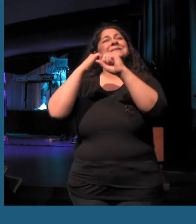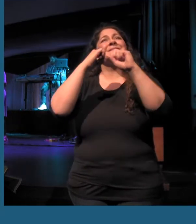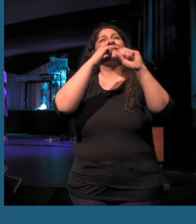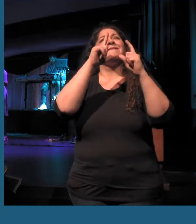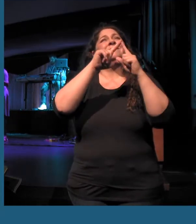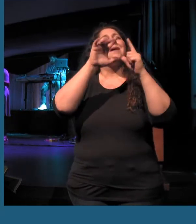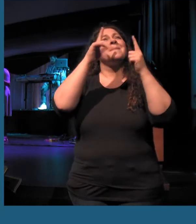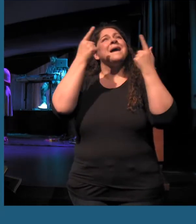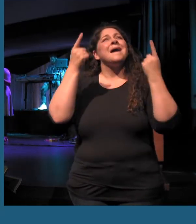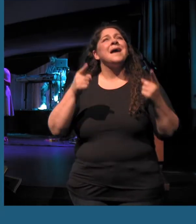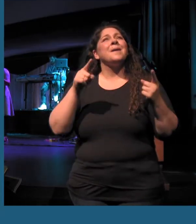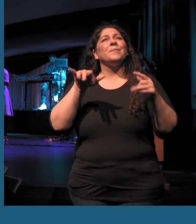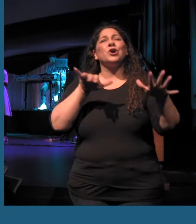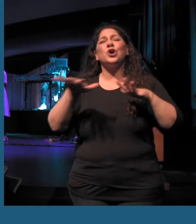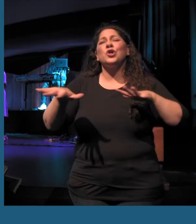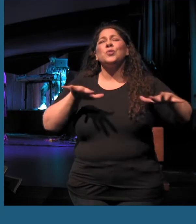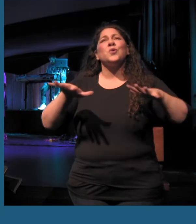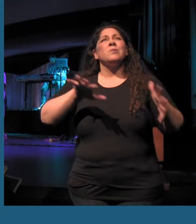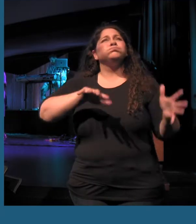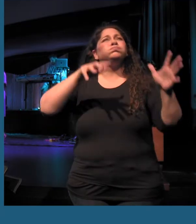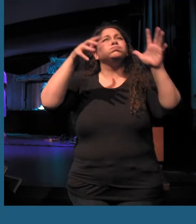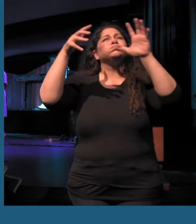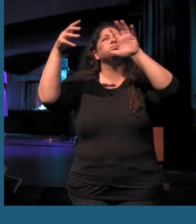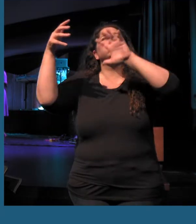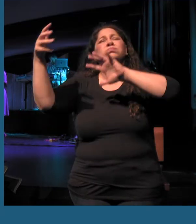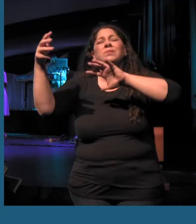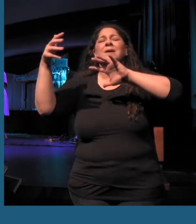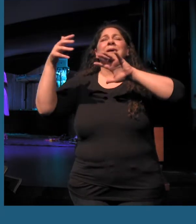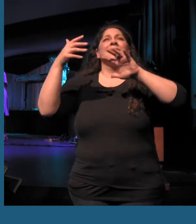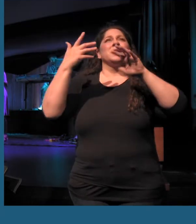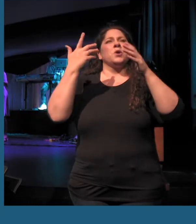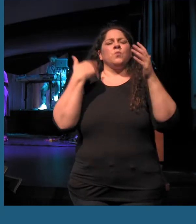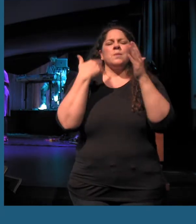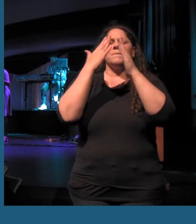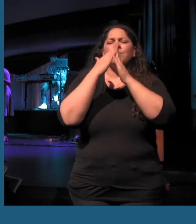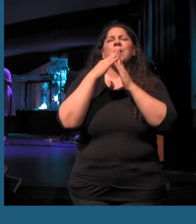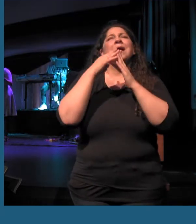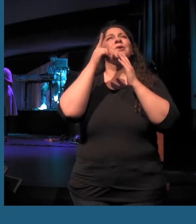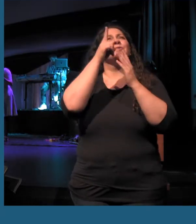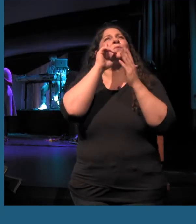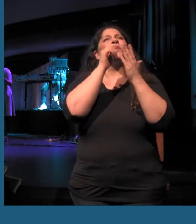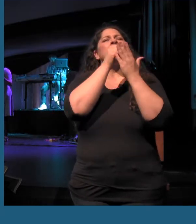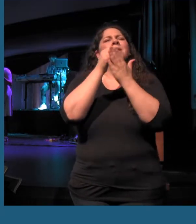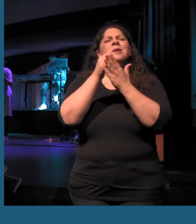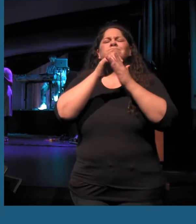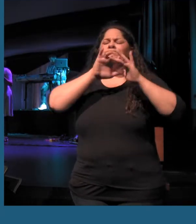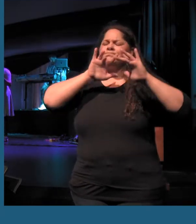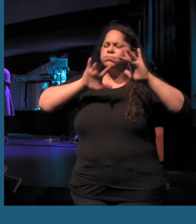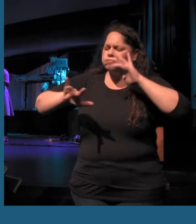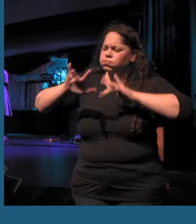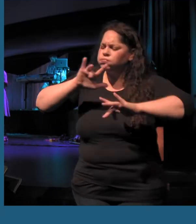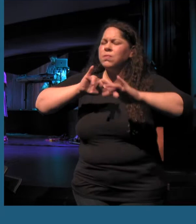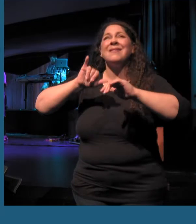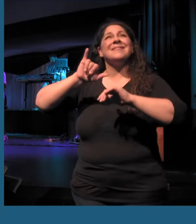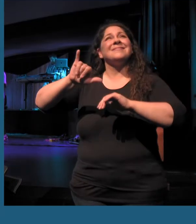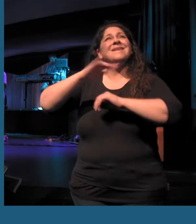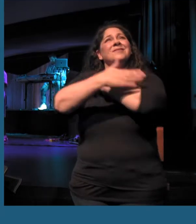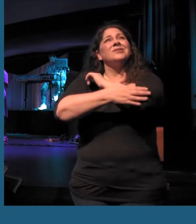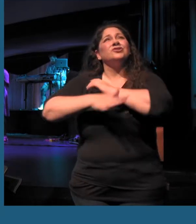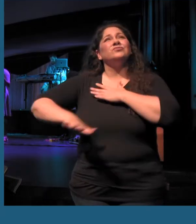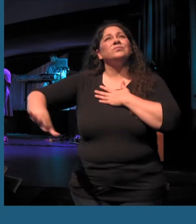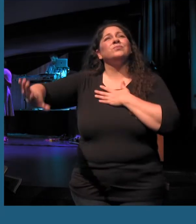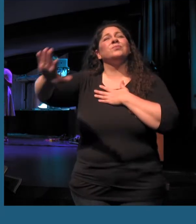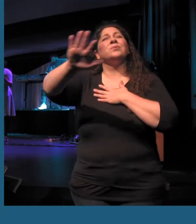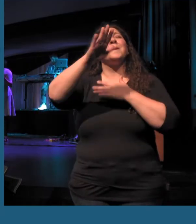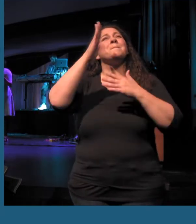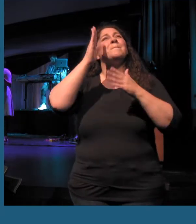chaos from the earthquake, God, rebuilding and trying to figure out all of that. We pray, God, that you would move and work in that nation. Pray for the people